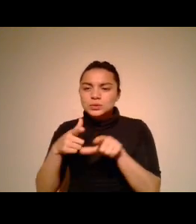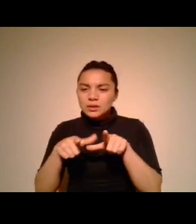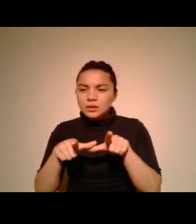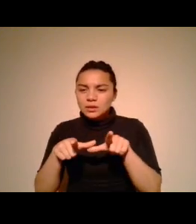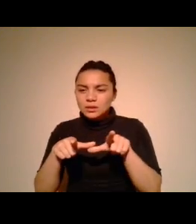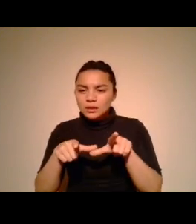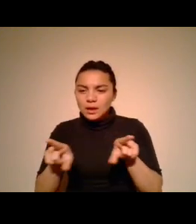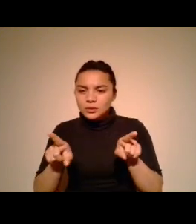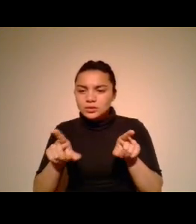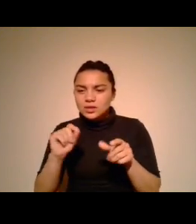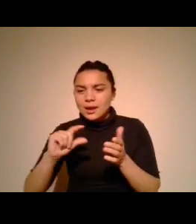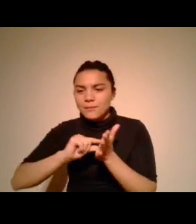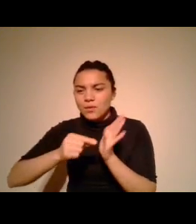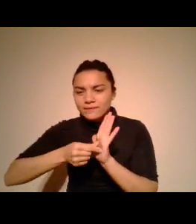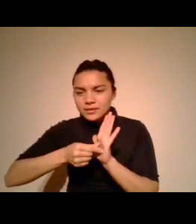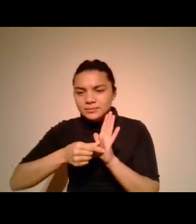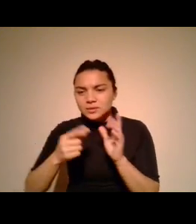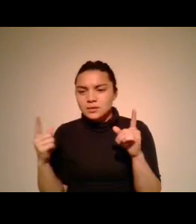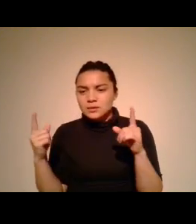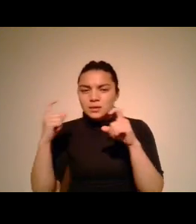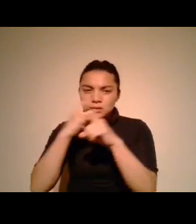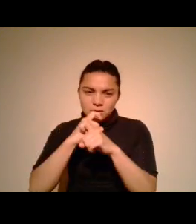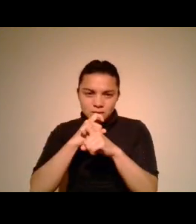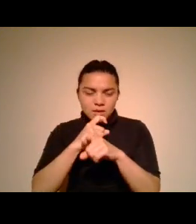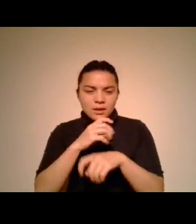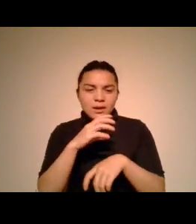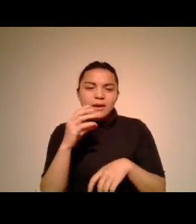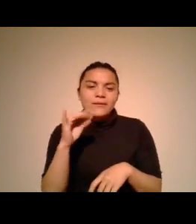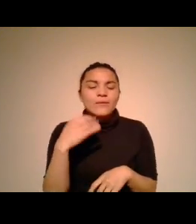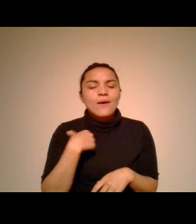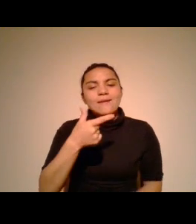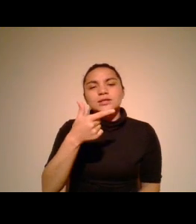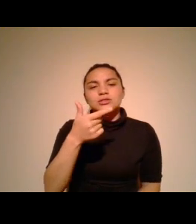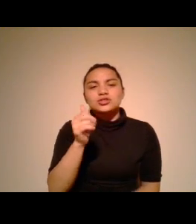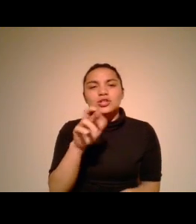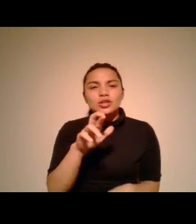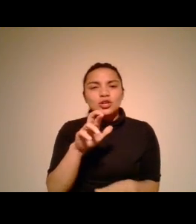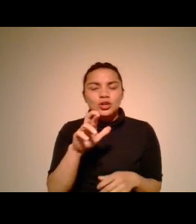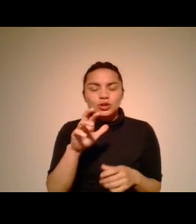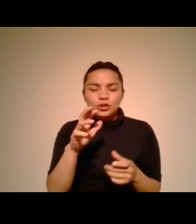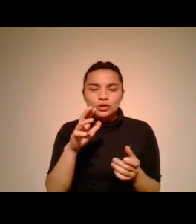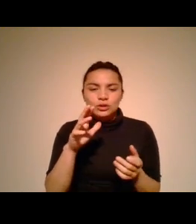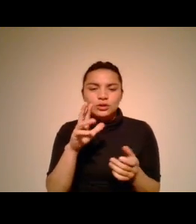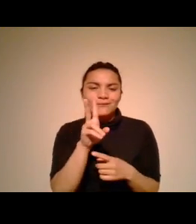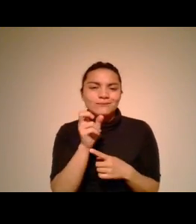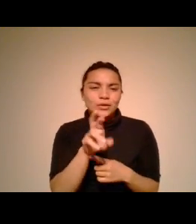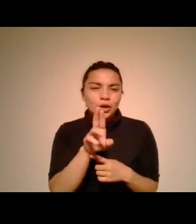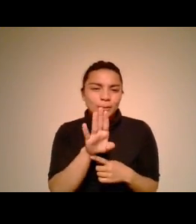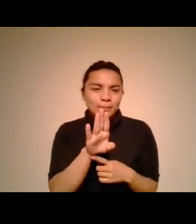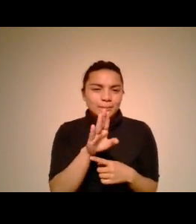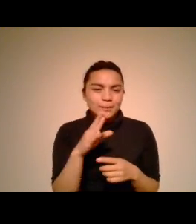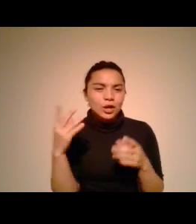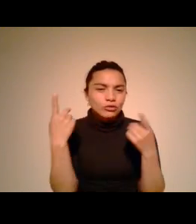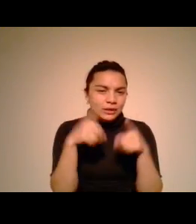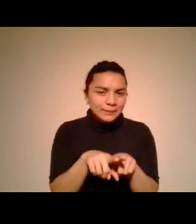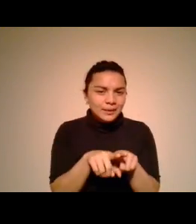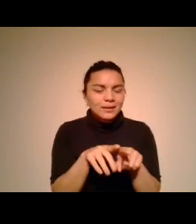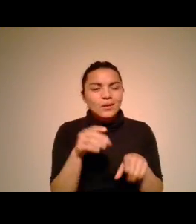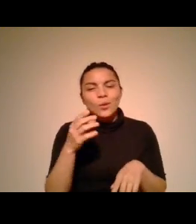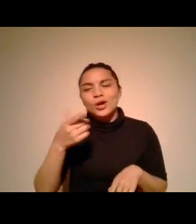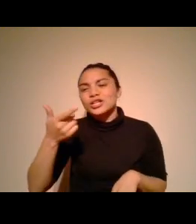are languages where you have gendered verb agreement, or all your nouns have gender marking on them, or something like this. So this is sort